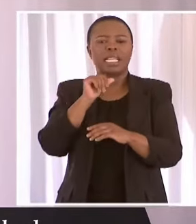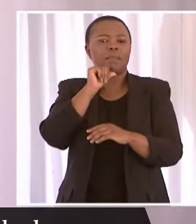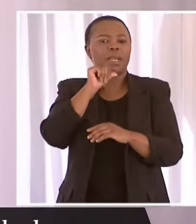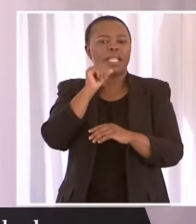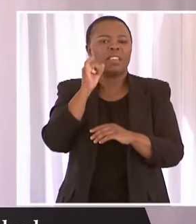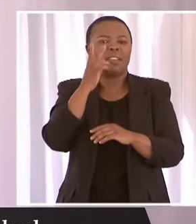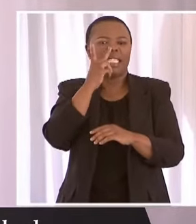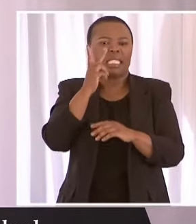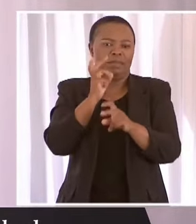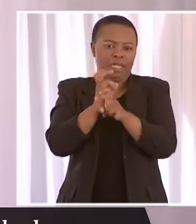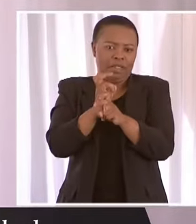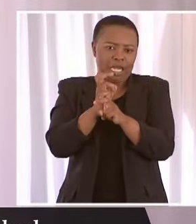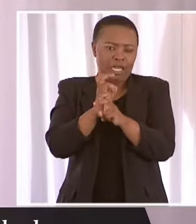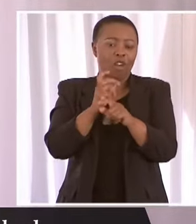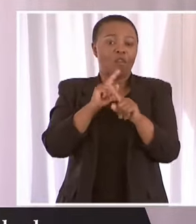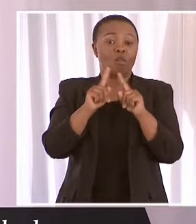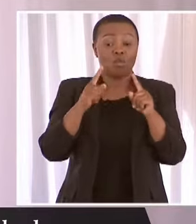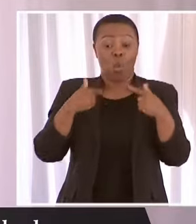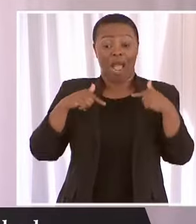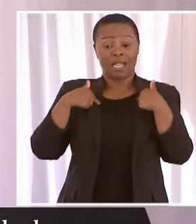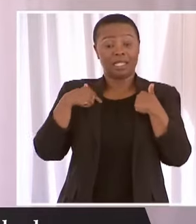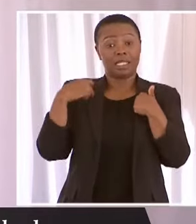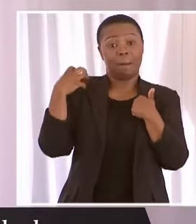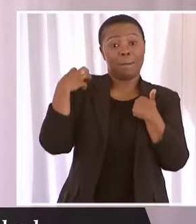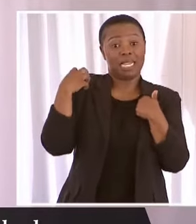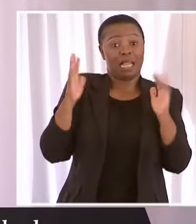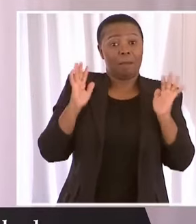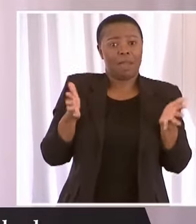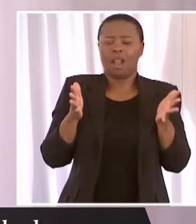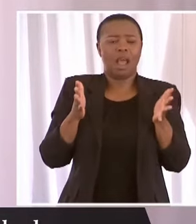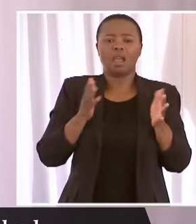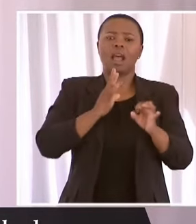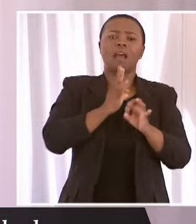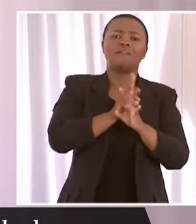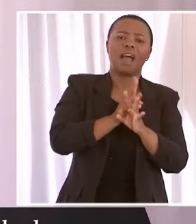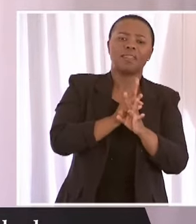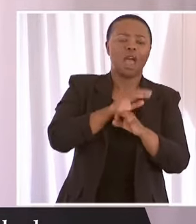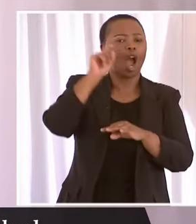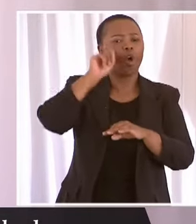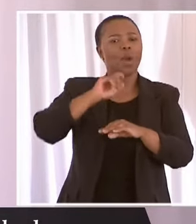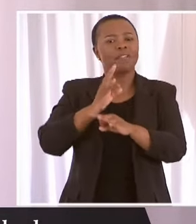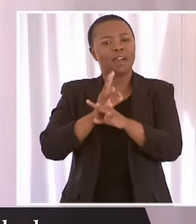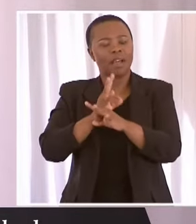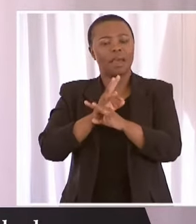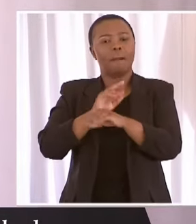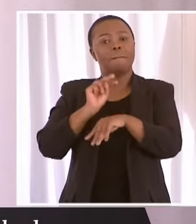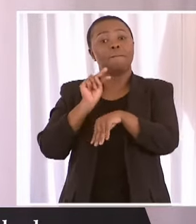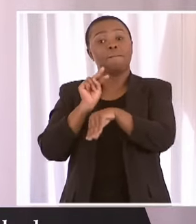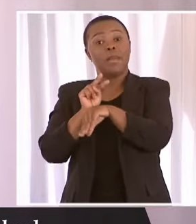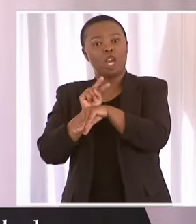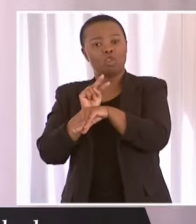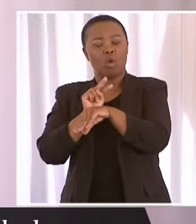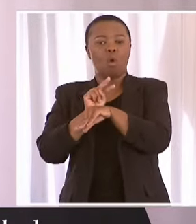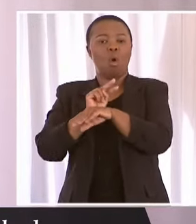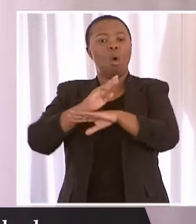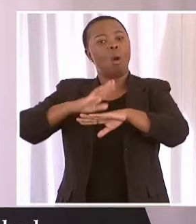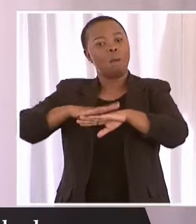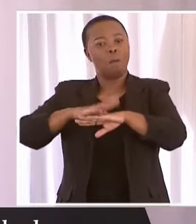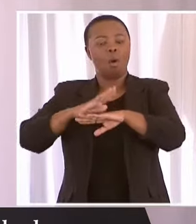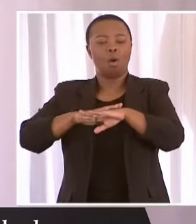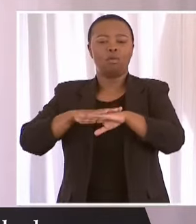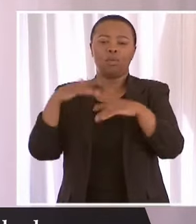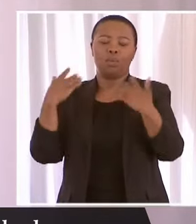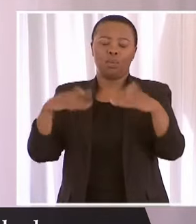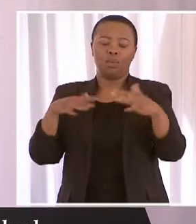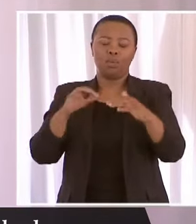you weren't just a minister, but a father, a grandfather, a mentor, above all, an unconditionally